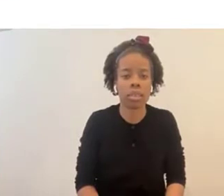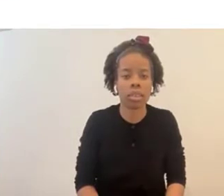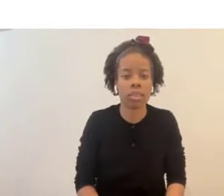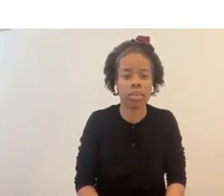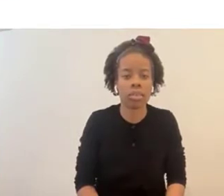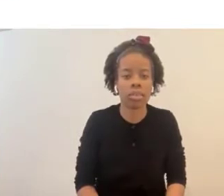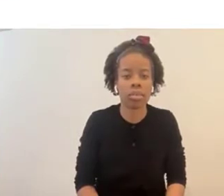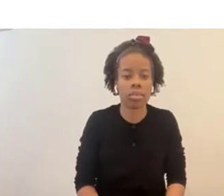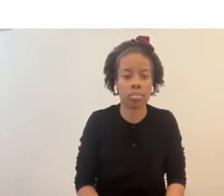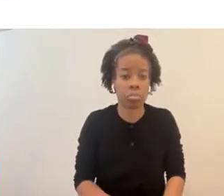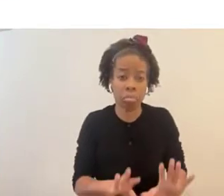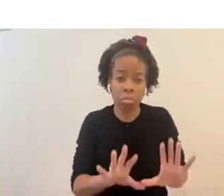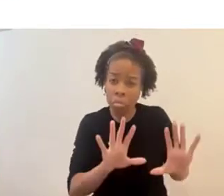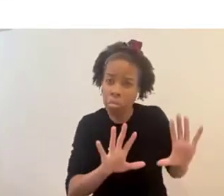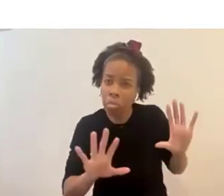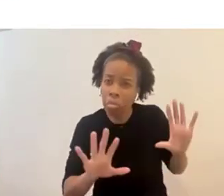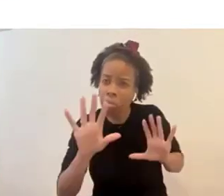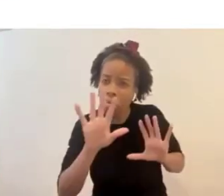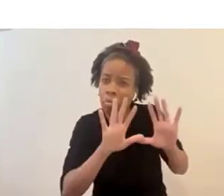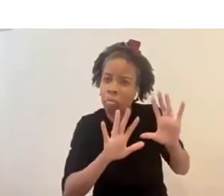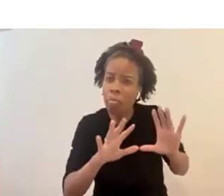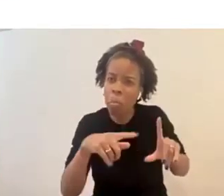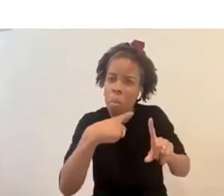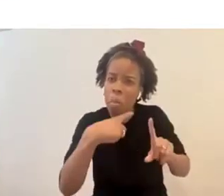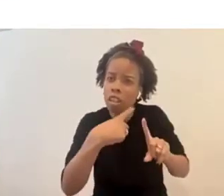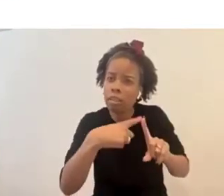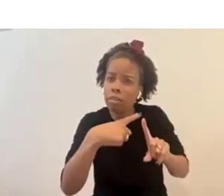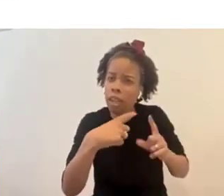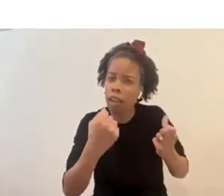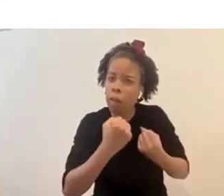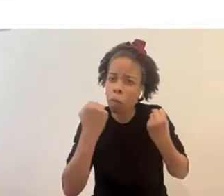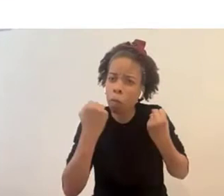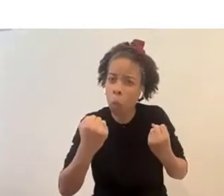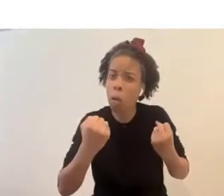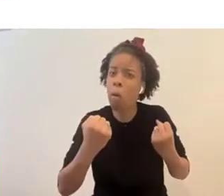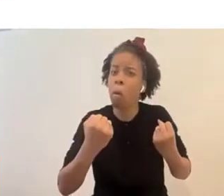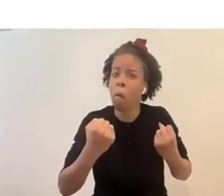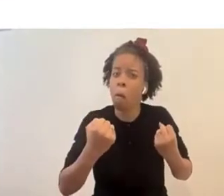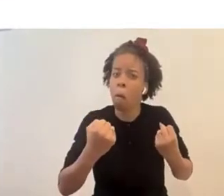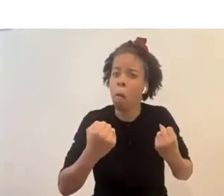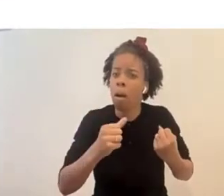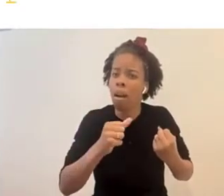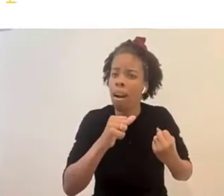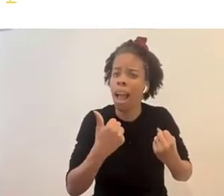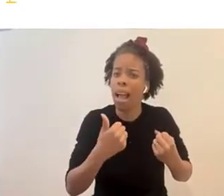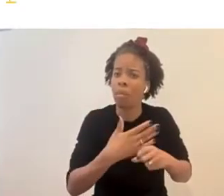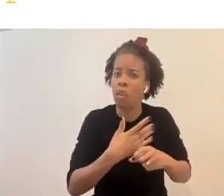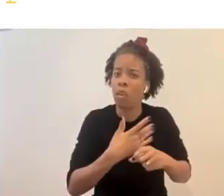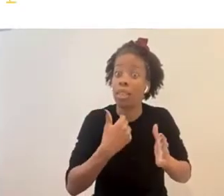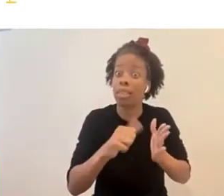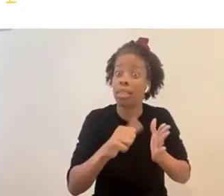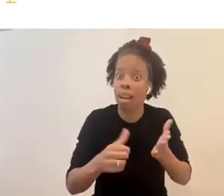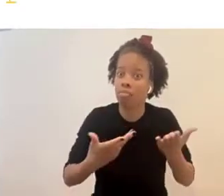Really good to see all this positive feeling as we start this super interesting and important discussion.